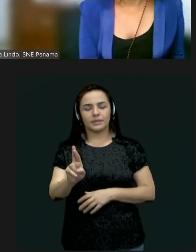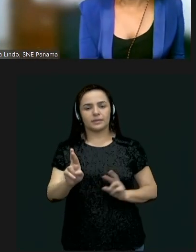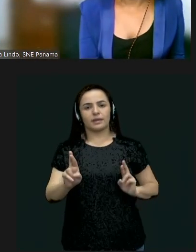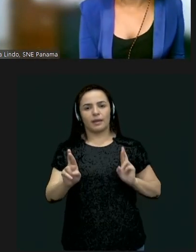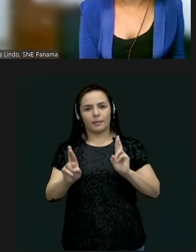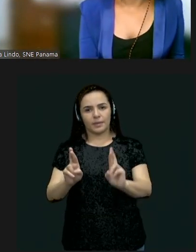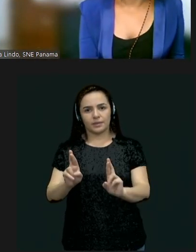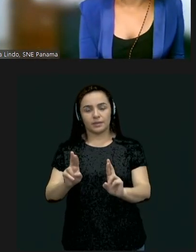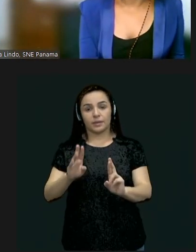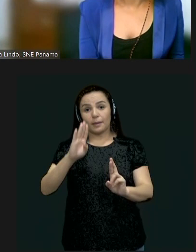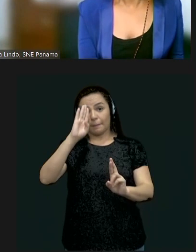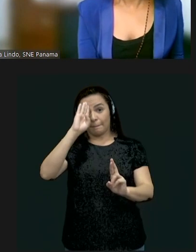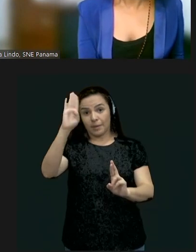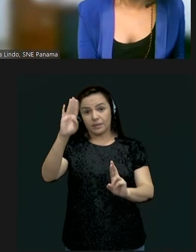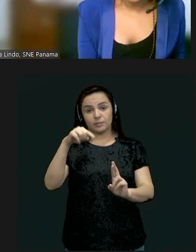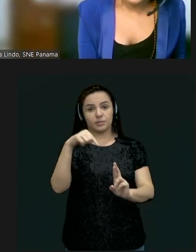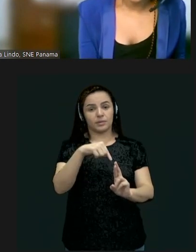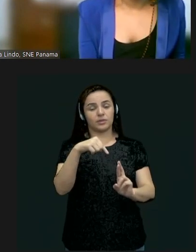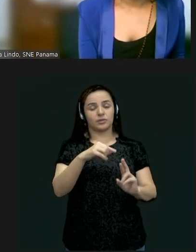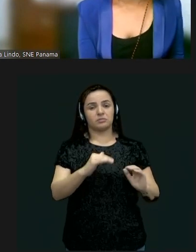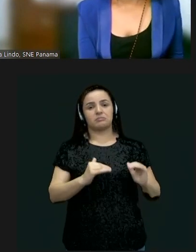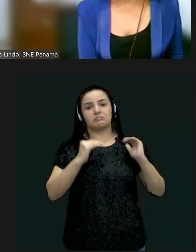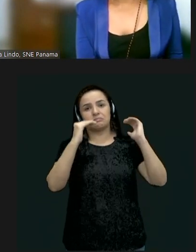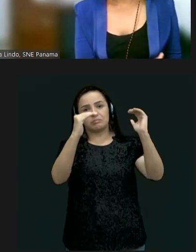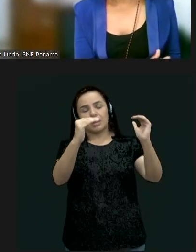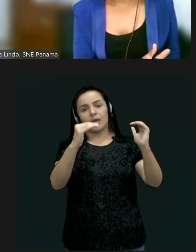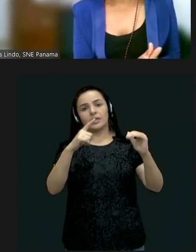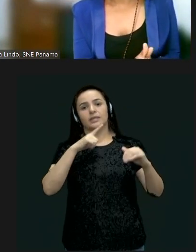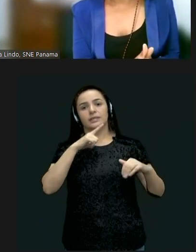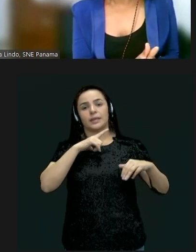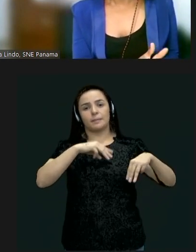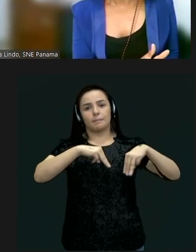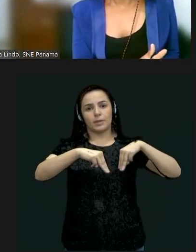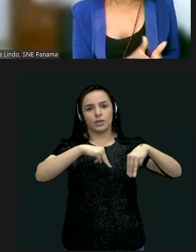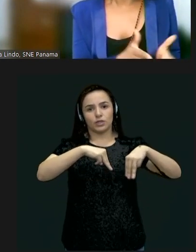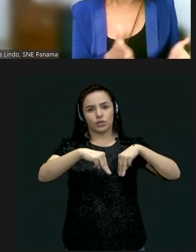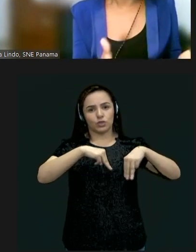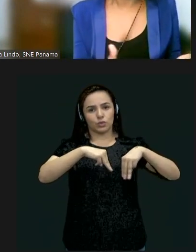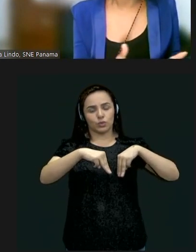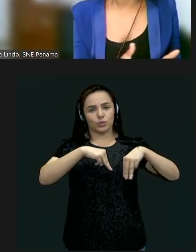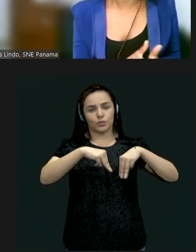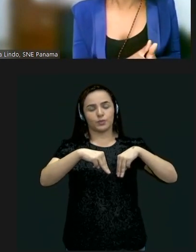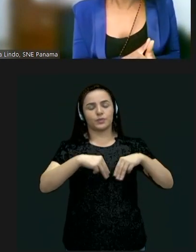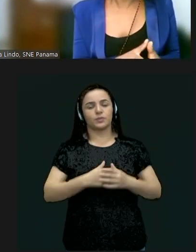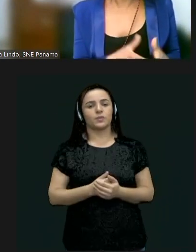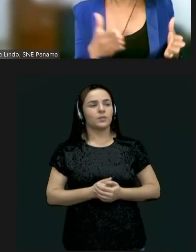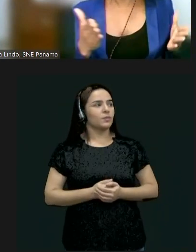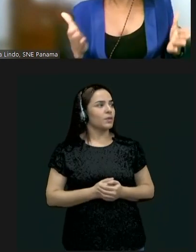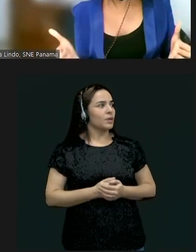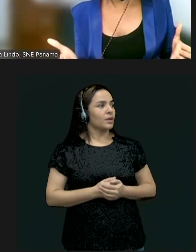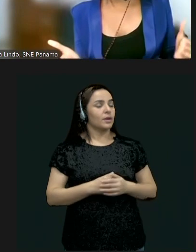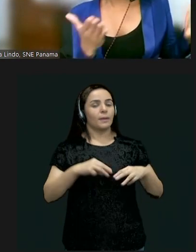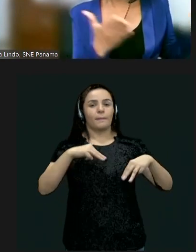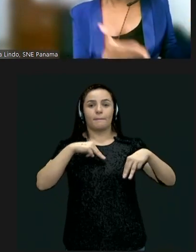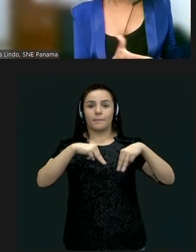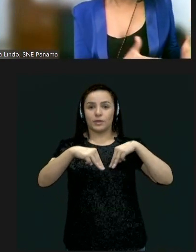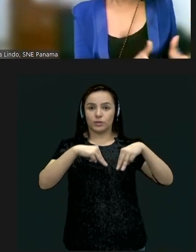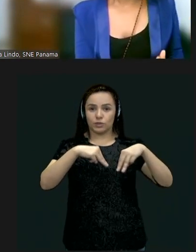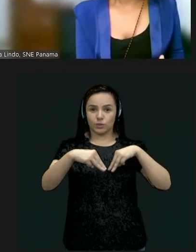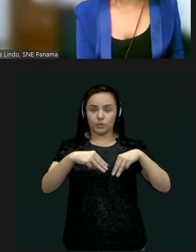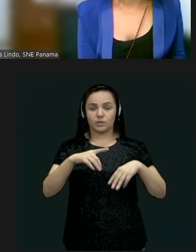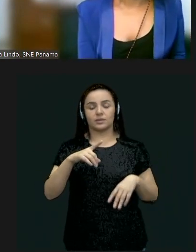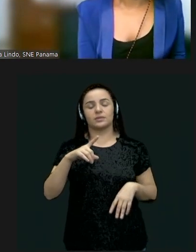the high-level committee, mainly the ministers and